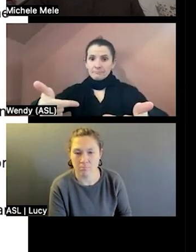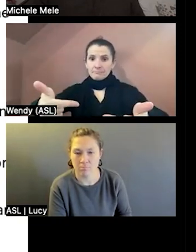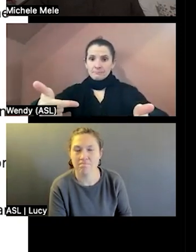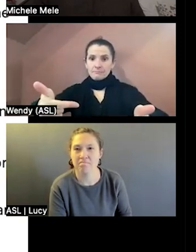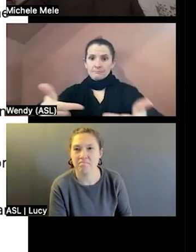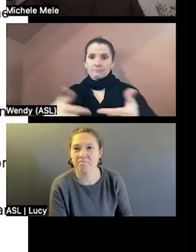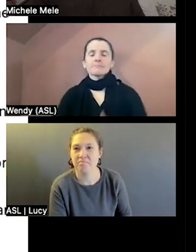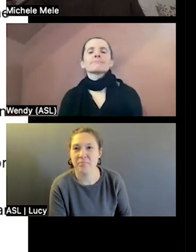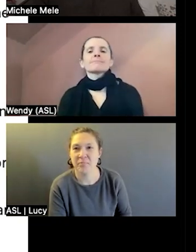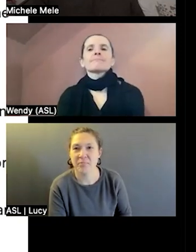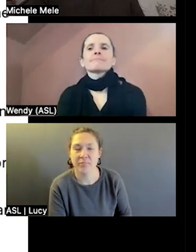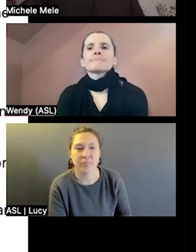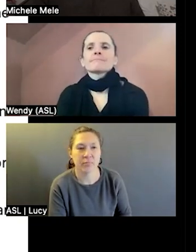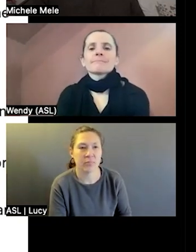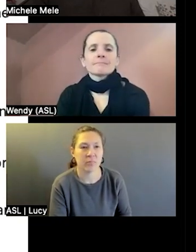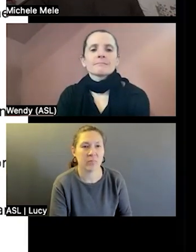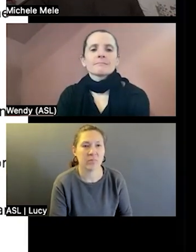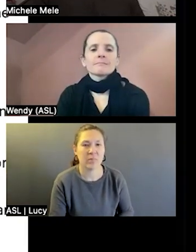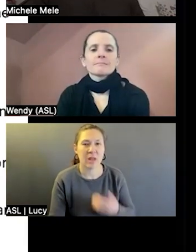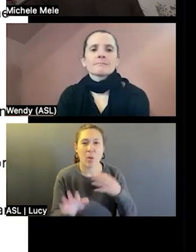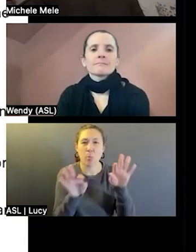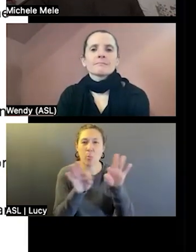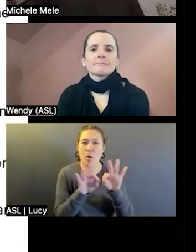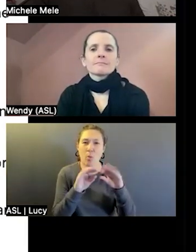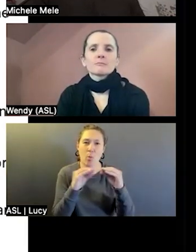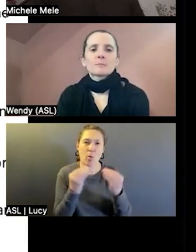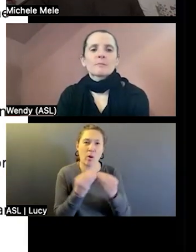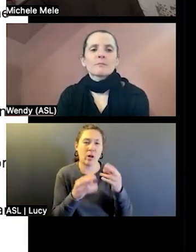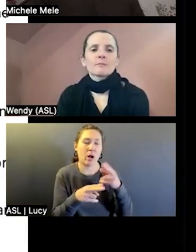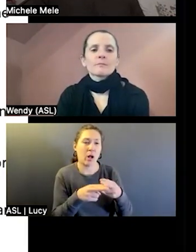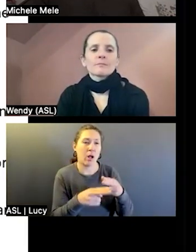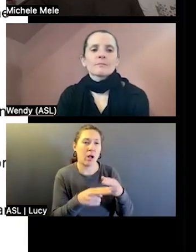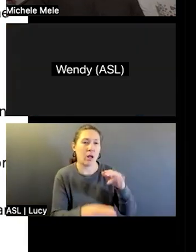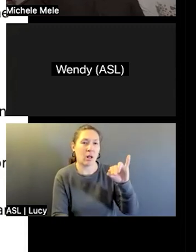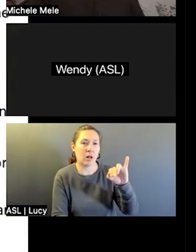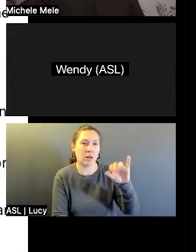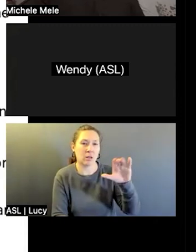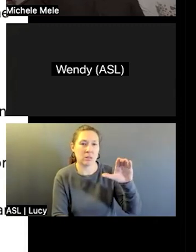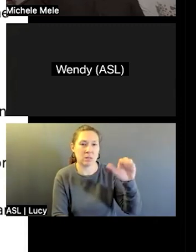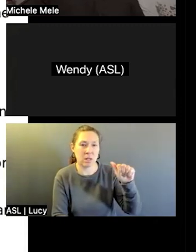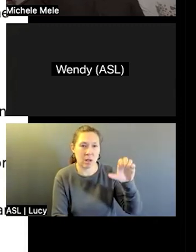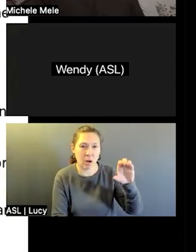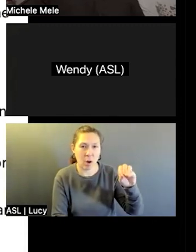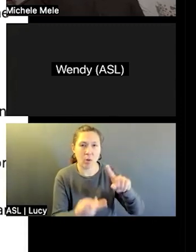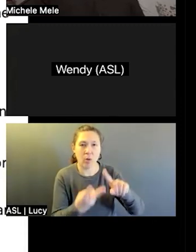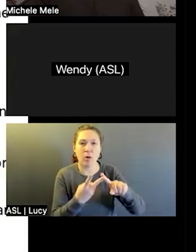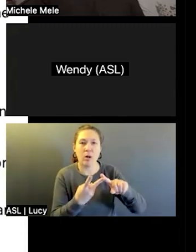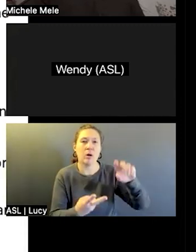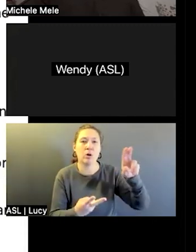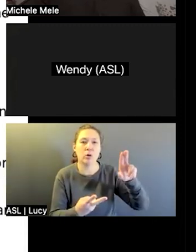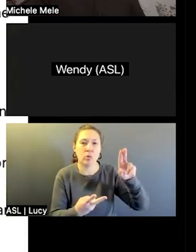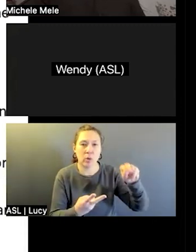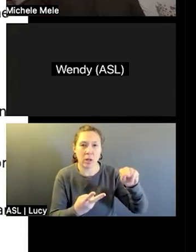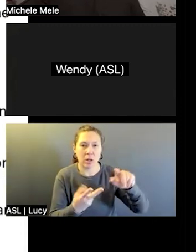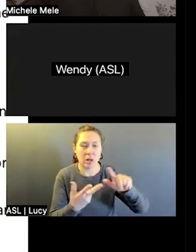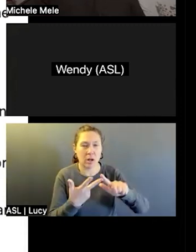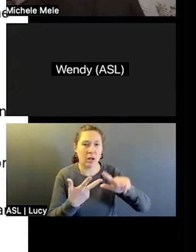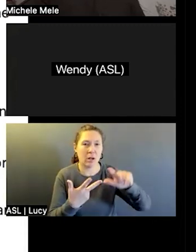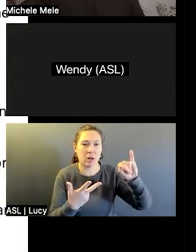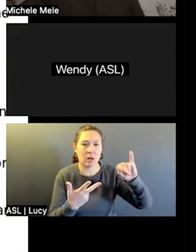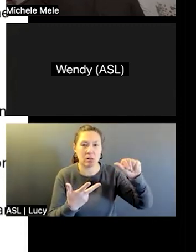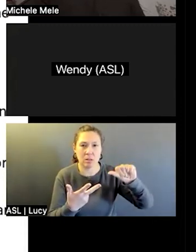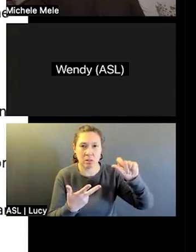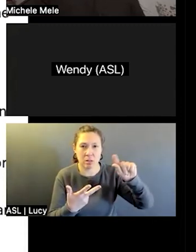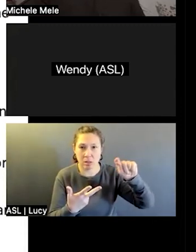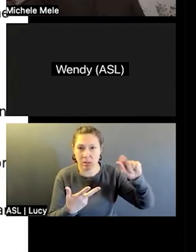Important organizations like the ICAO, the UN, or the IATA